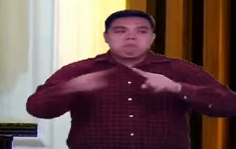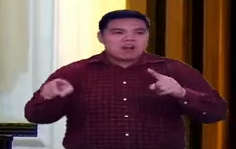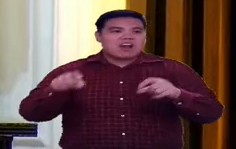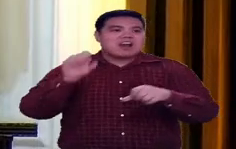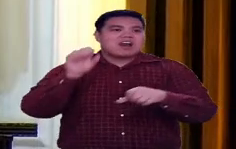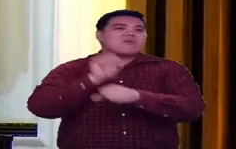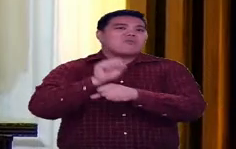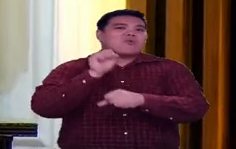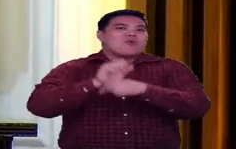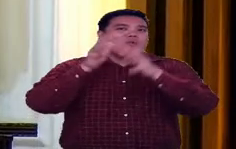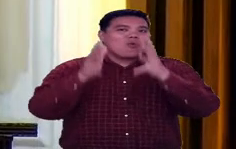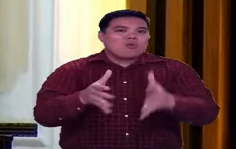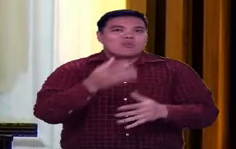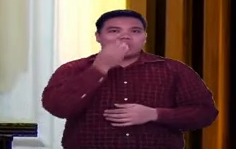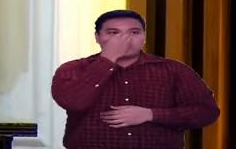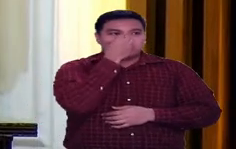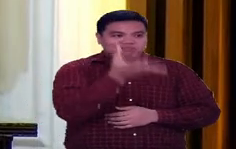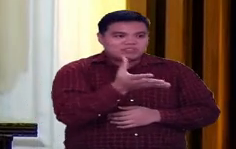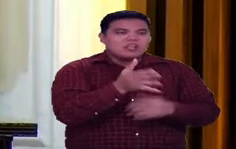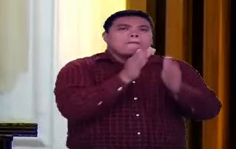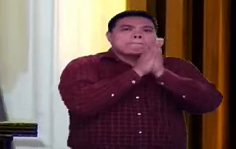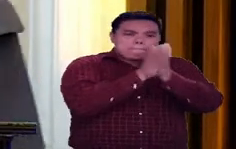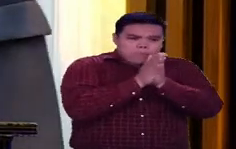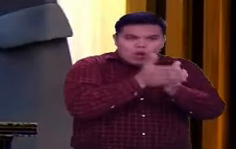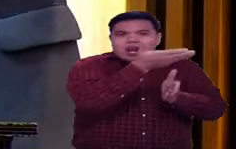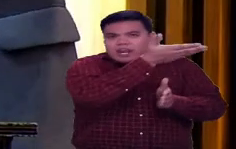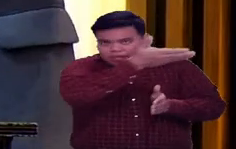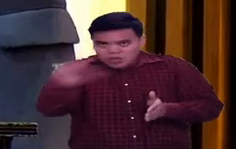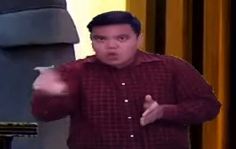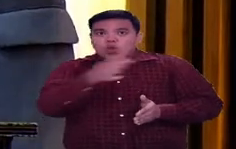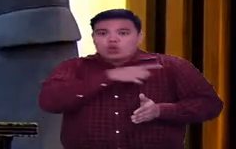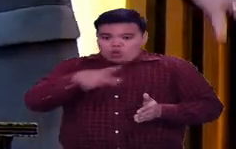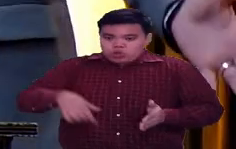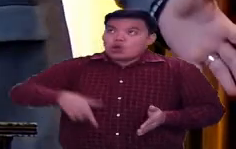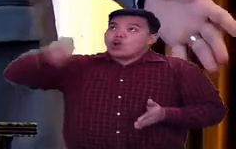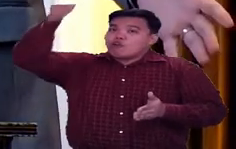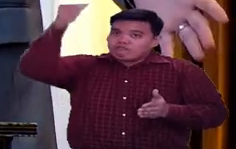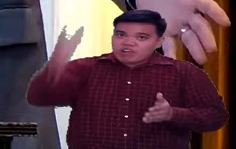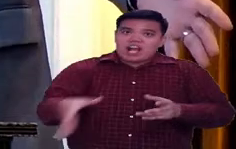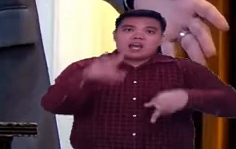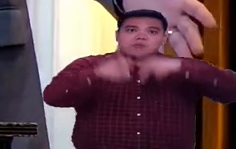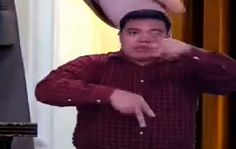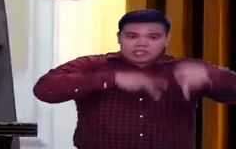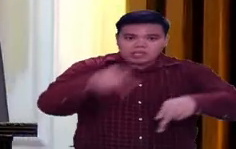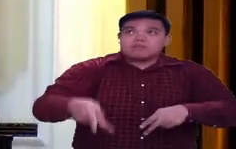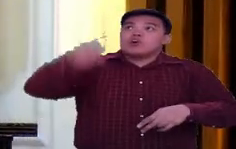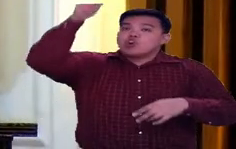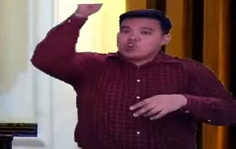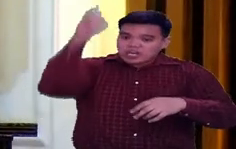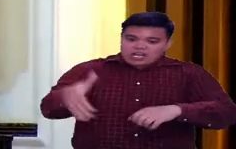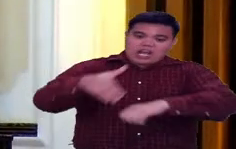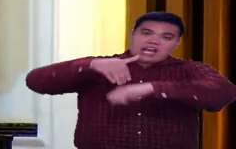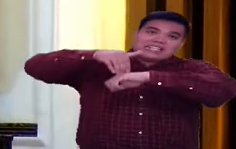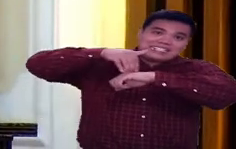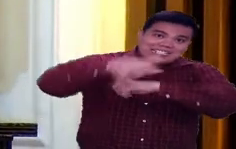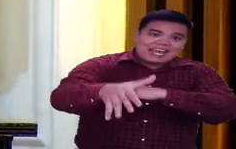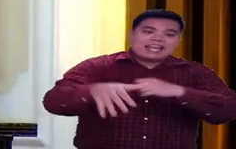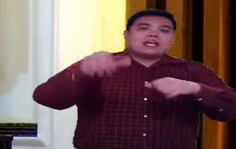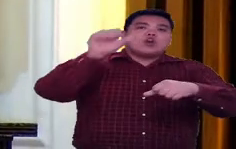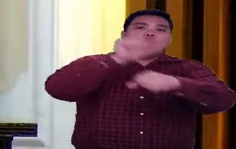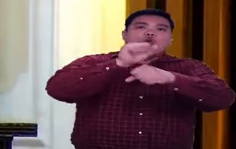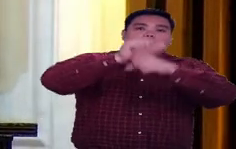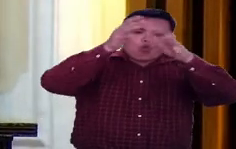but the laborers are few. Pray ye therefore the Lord of the harvest, that he will send forth